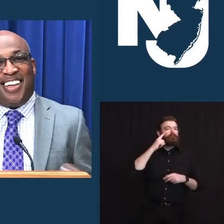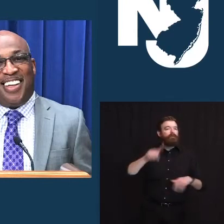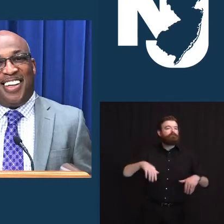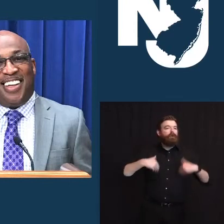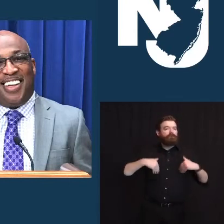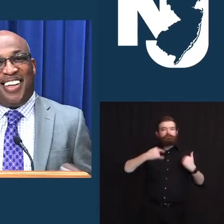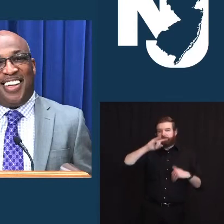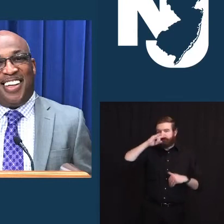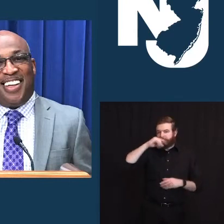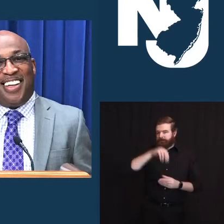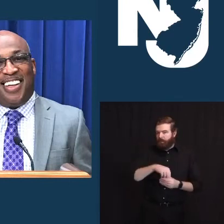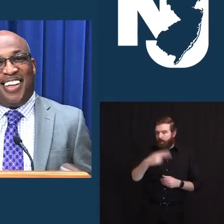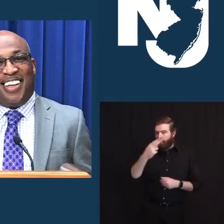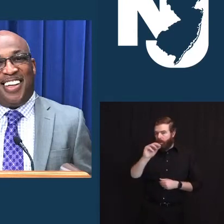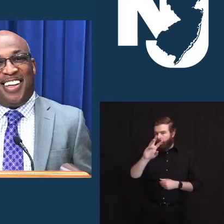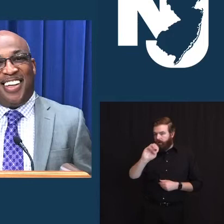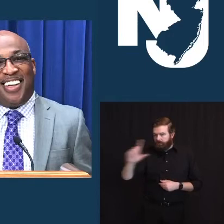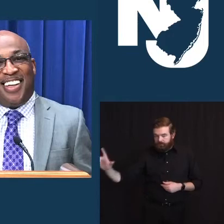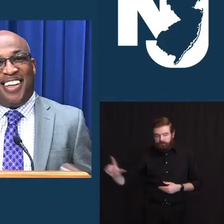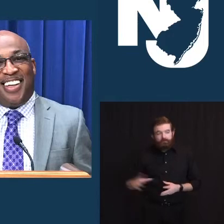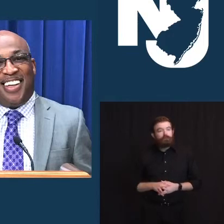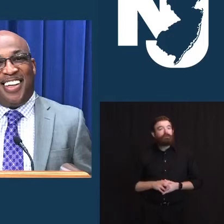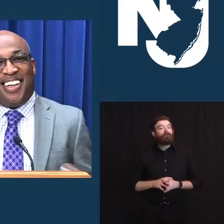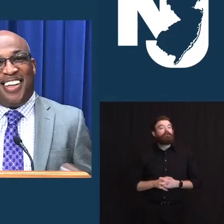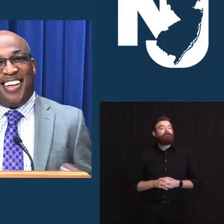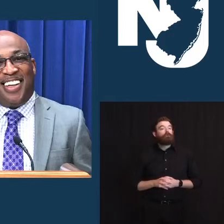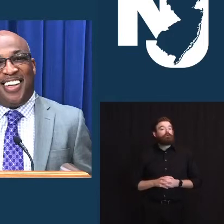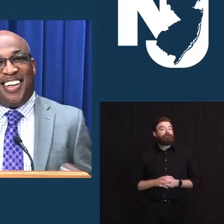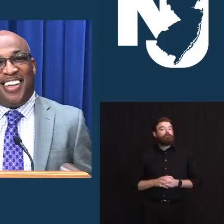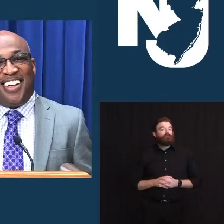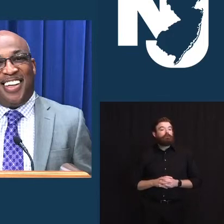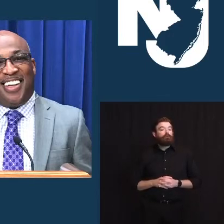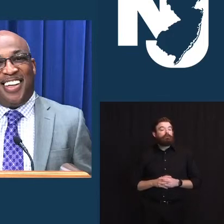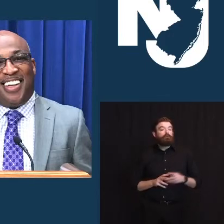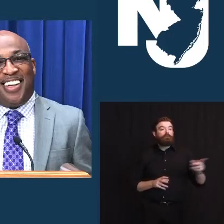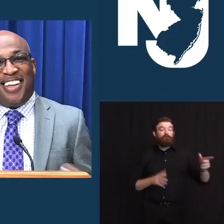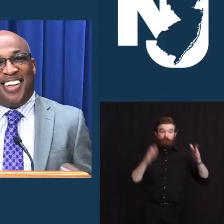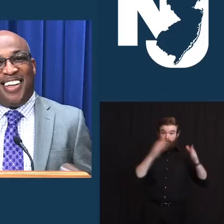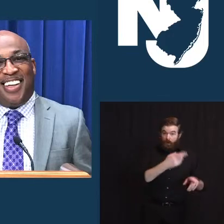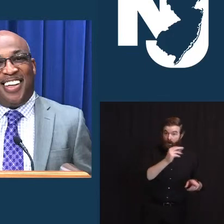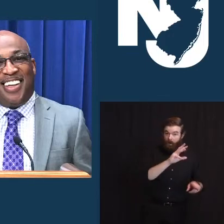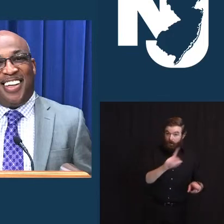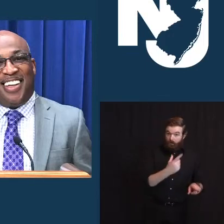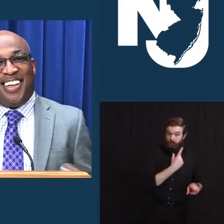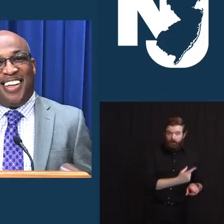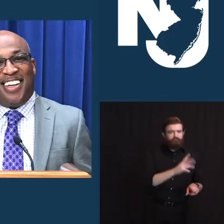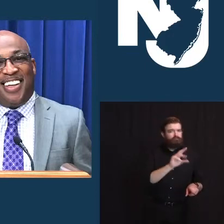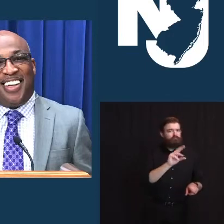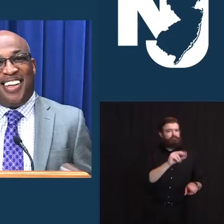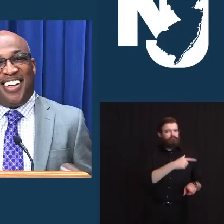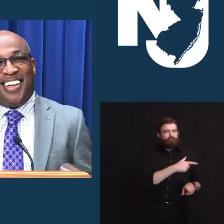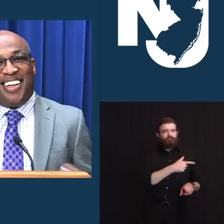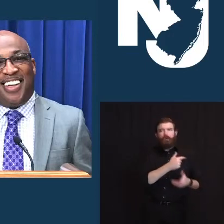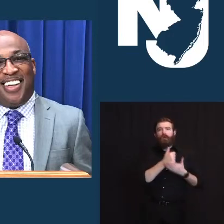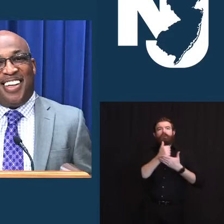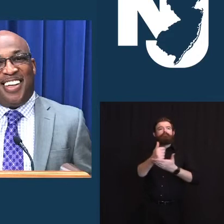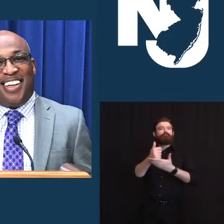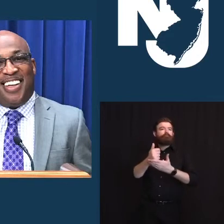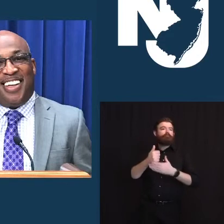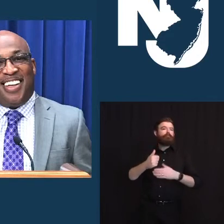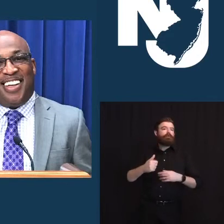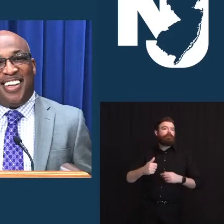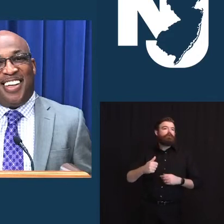reach, Pat, in the shore communities in both Monmouth and Ocean County. So they're not just a Howell operation, they've got a